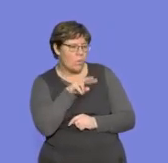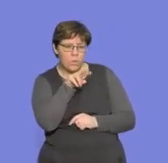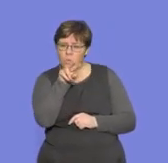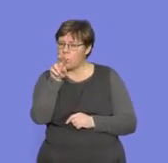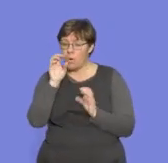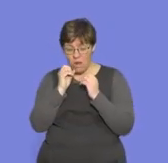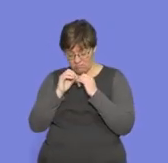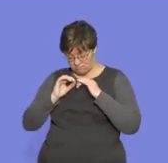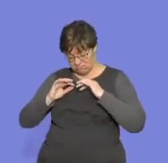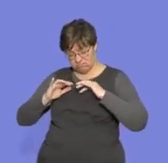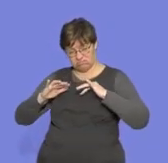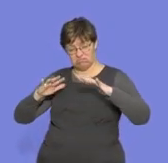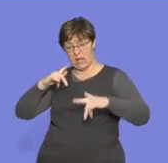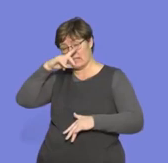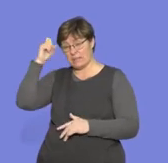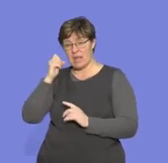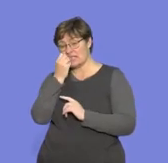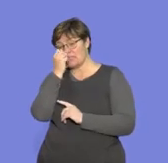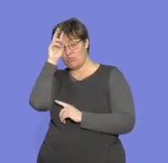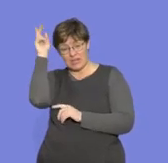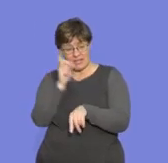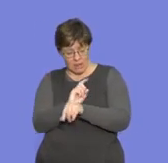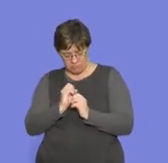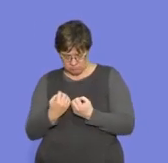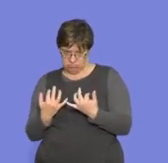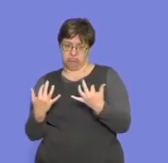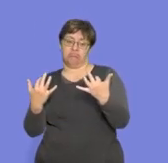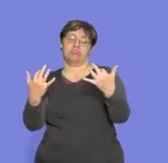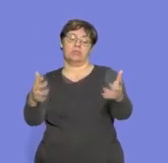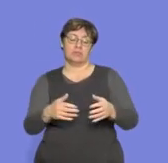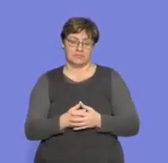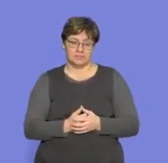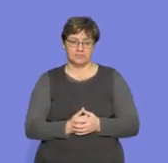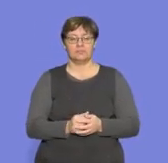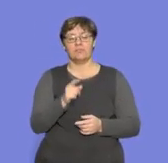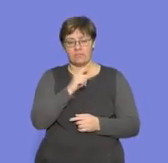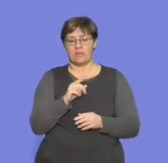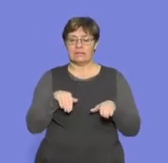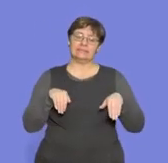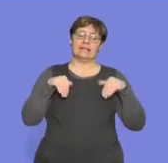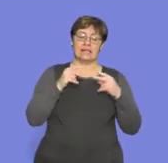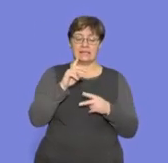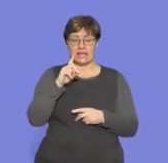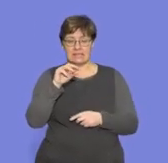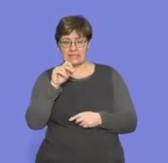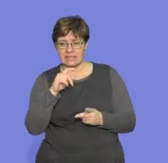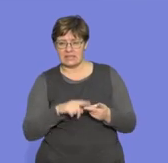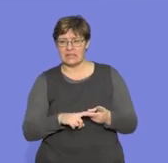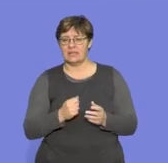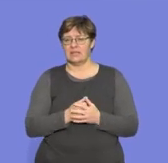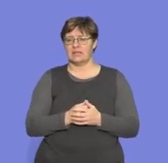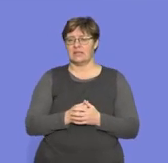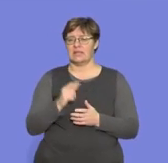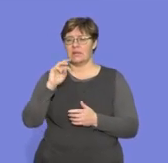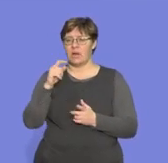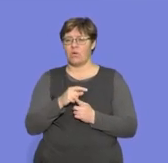spring. when they blossom during summer and the spring. It's characterized by the dusty, Okay. the It's namakwa, characterized by the June dusty, mole rats, the as well namakwa, as a June barking mole gecko. rats,